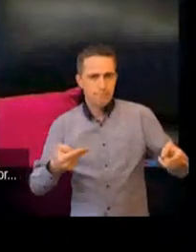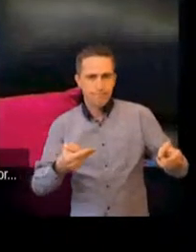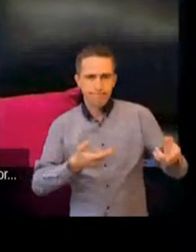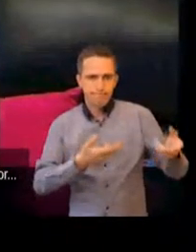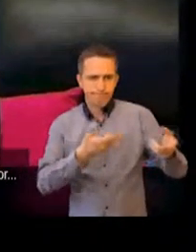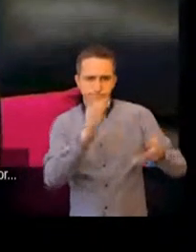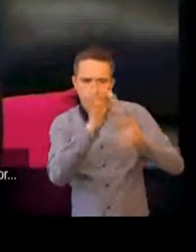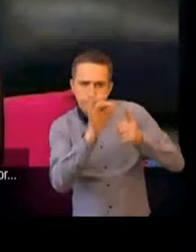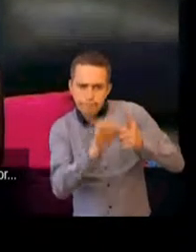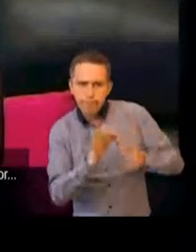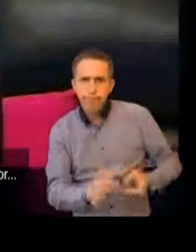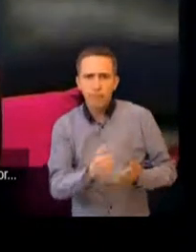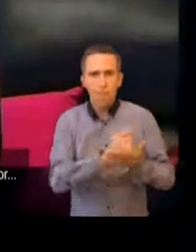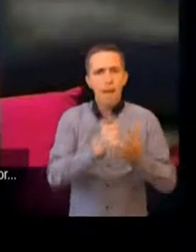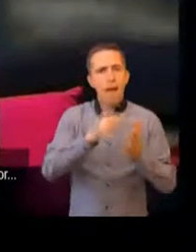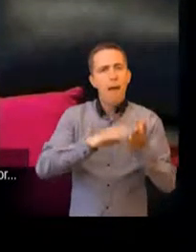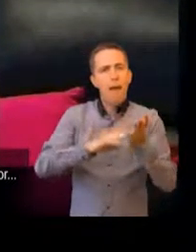Thank you very much.